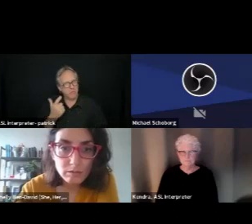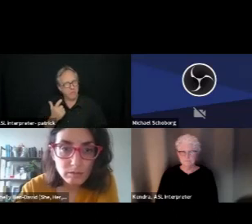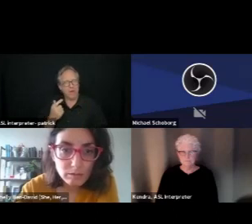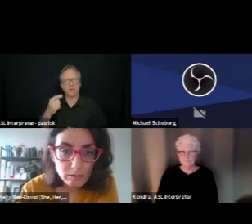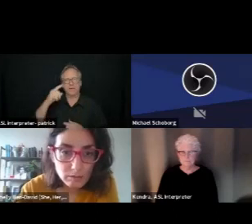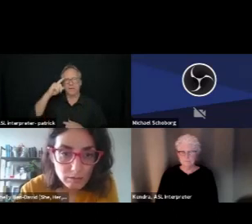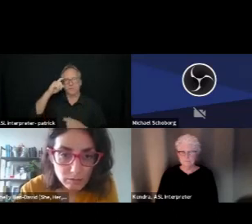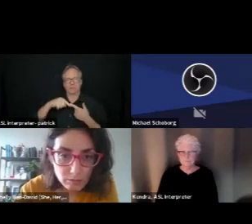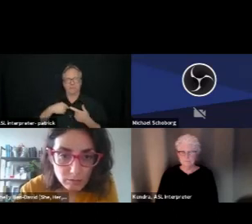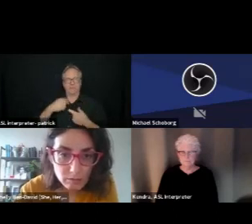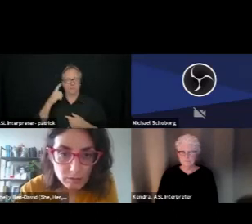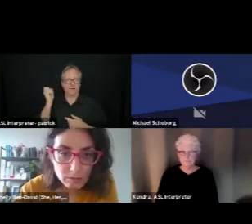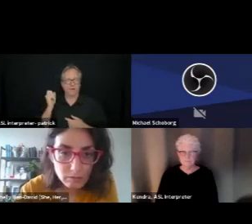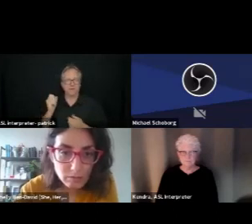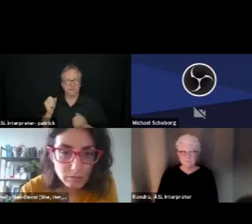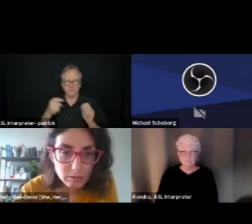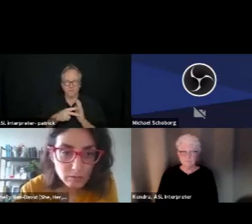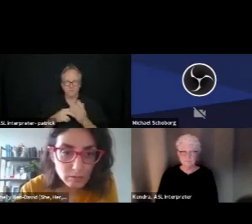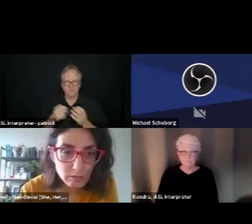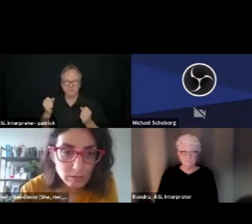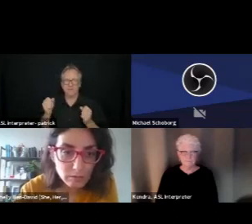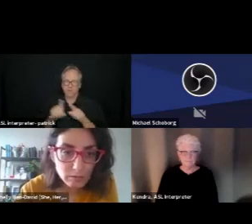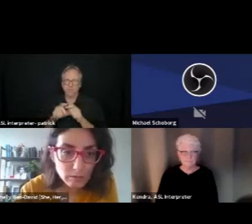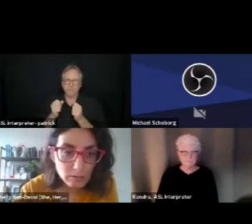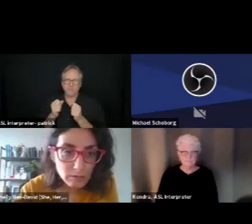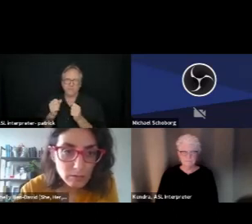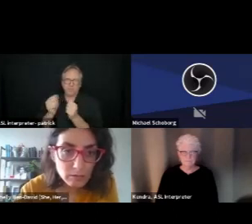into a lot of people working in psychiatry.